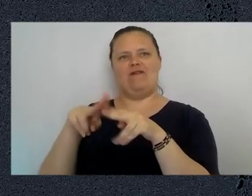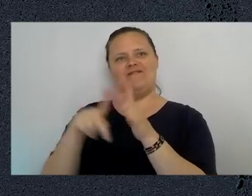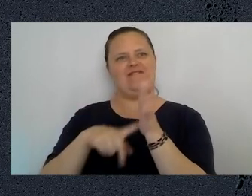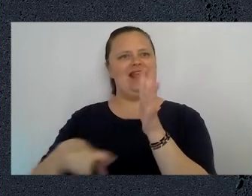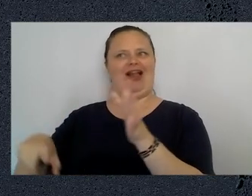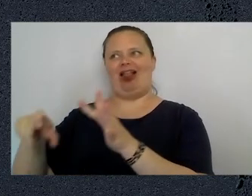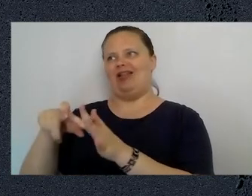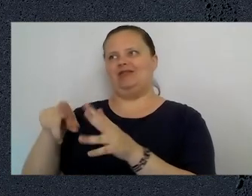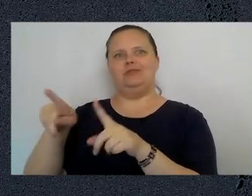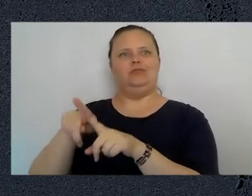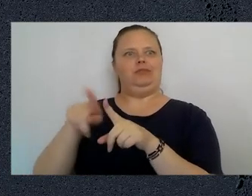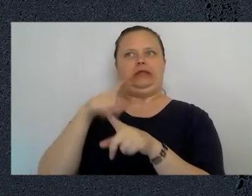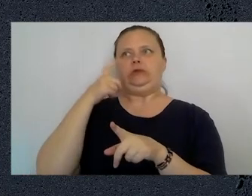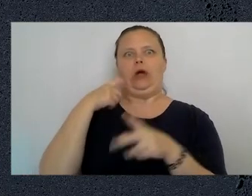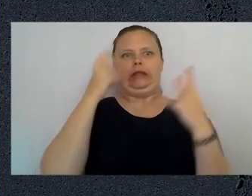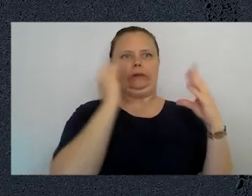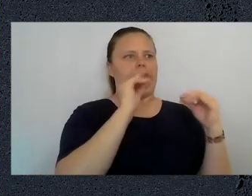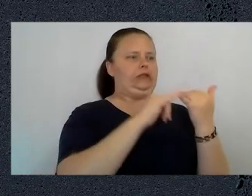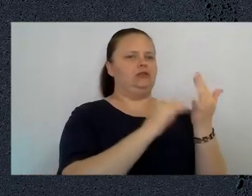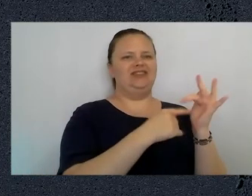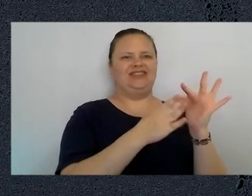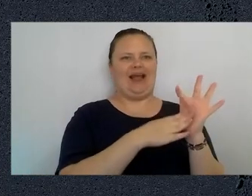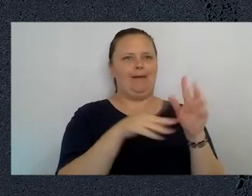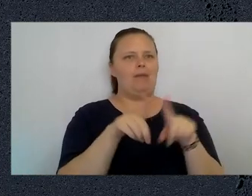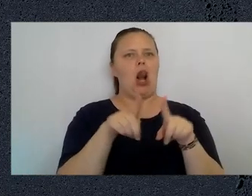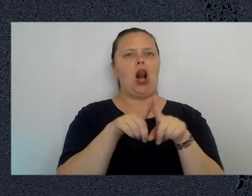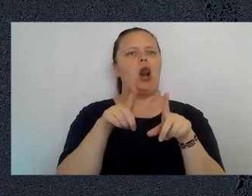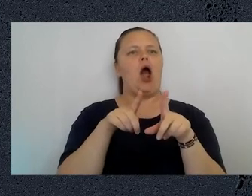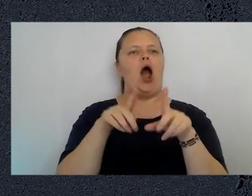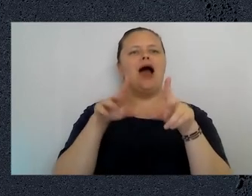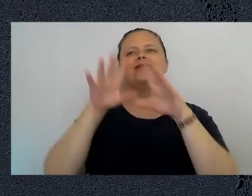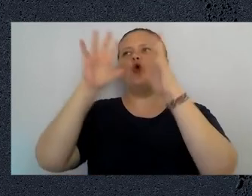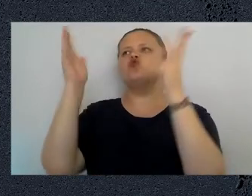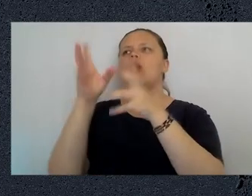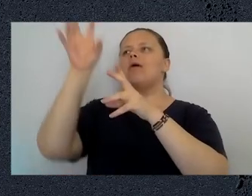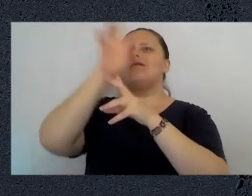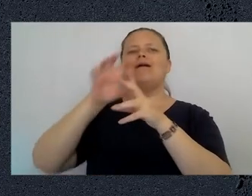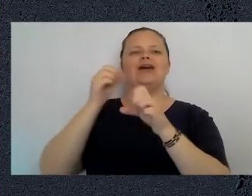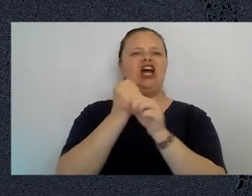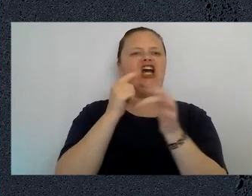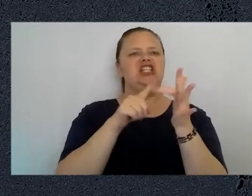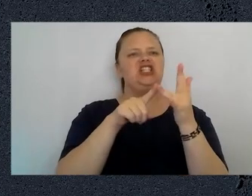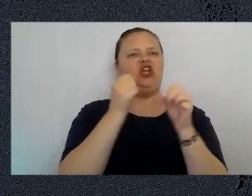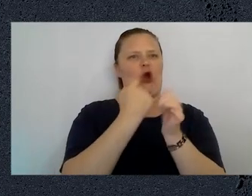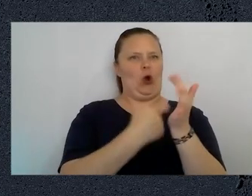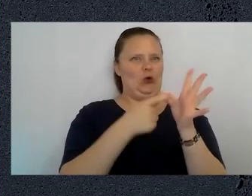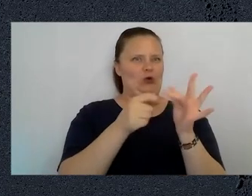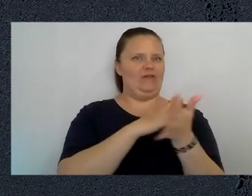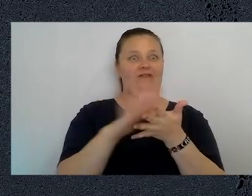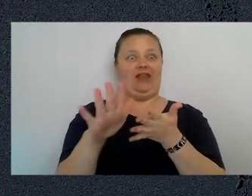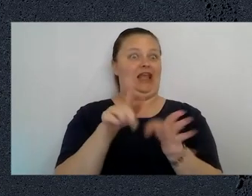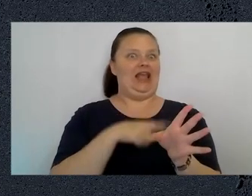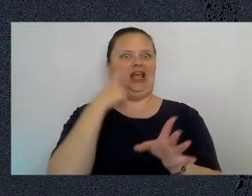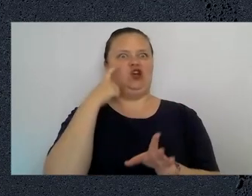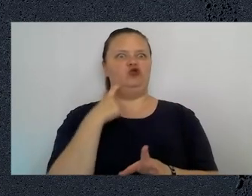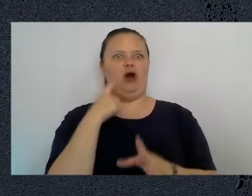a geography teacher who's teaching STEM. Many, many, many classes, over 40% in STEM, are taught by